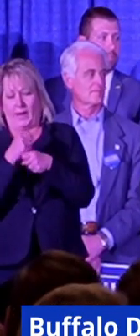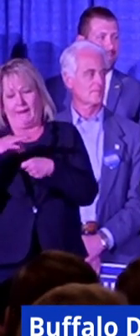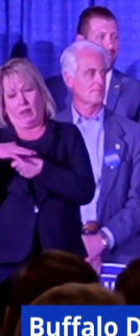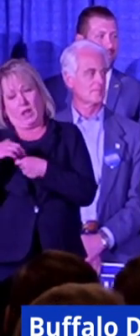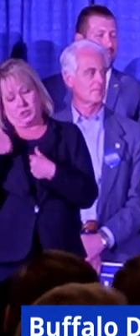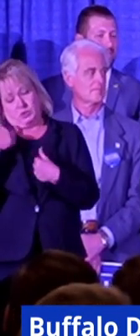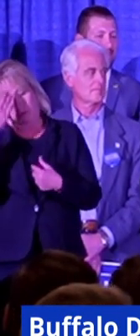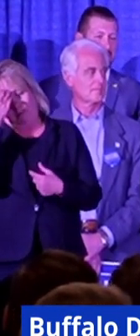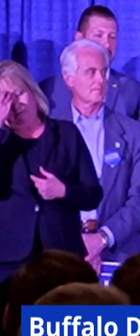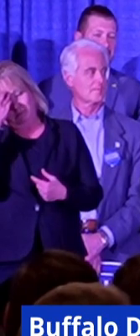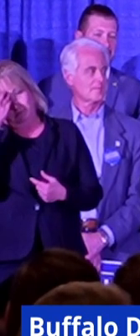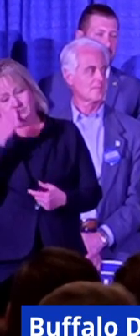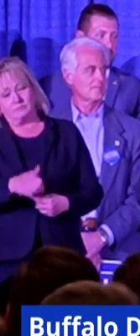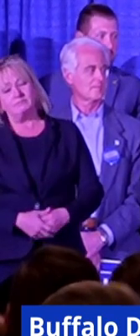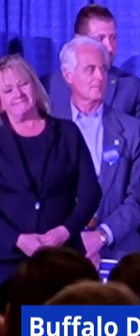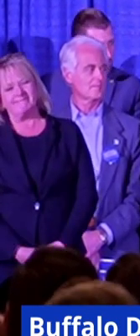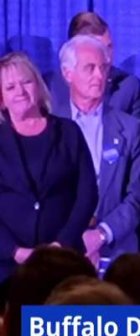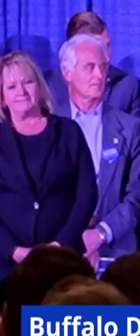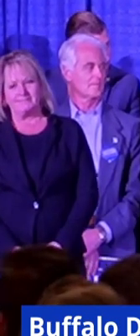Mexicans.